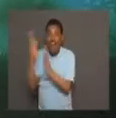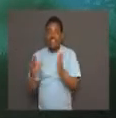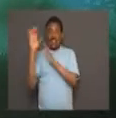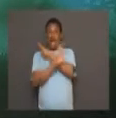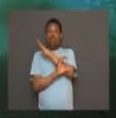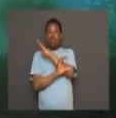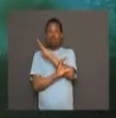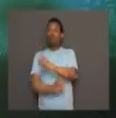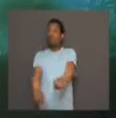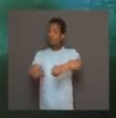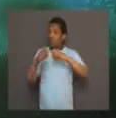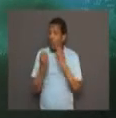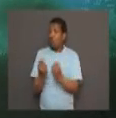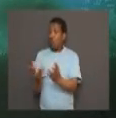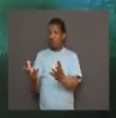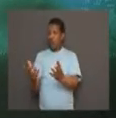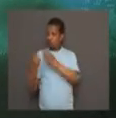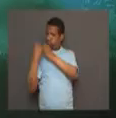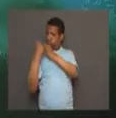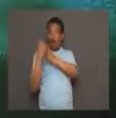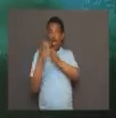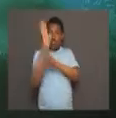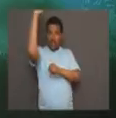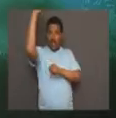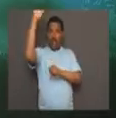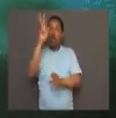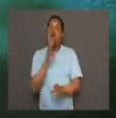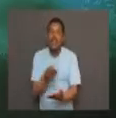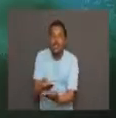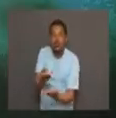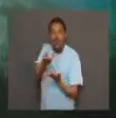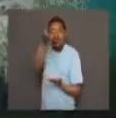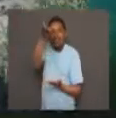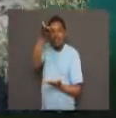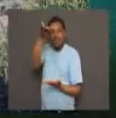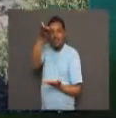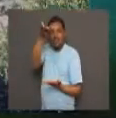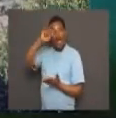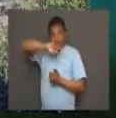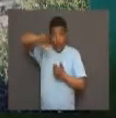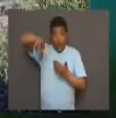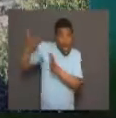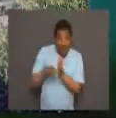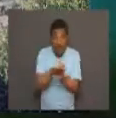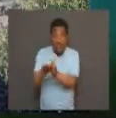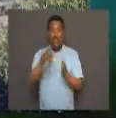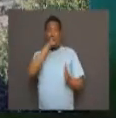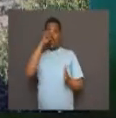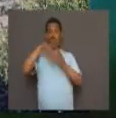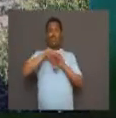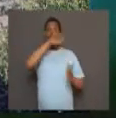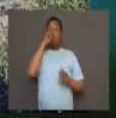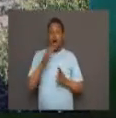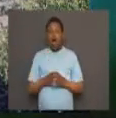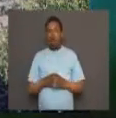country with enormous potential water resources. The rivers in